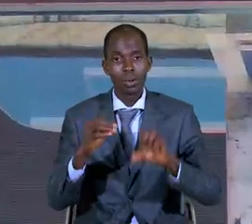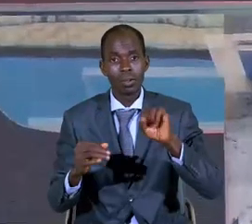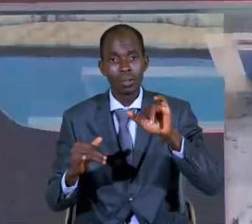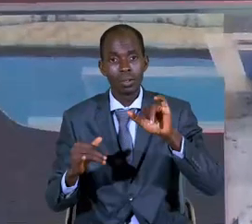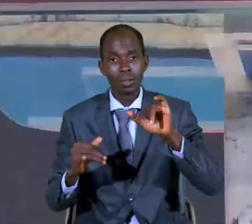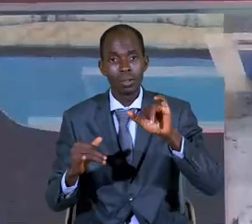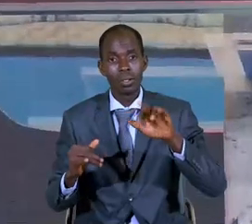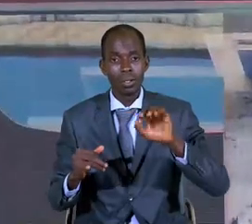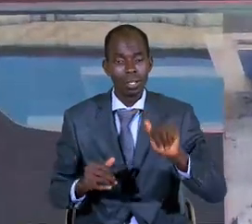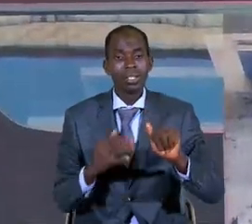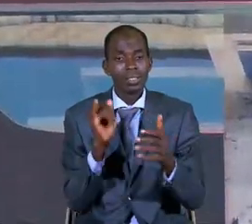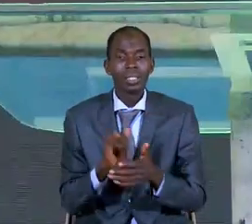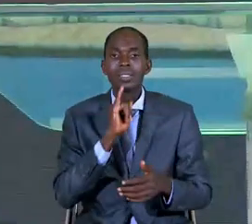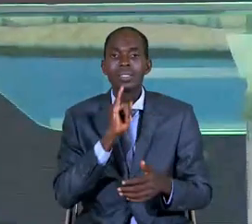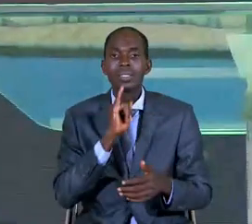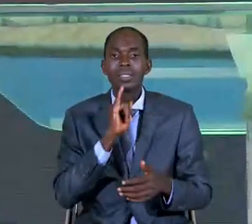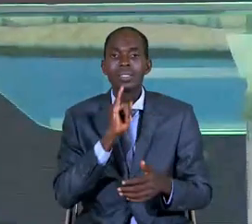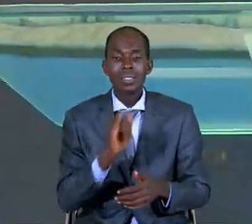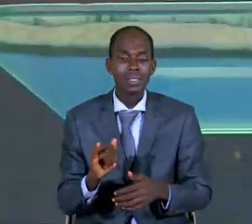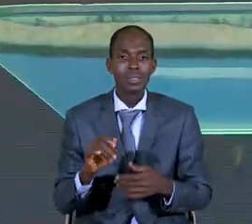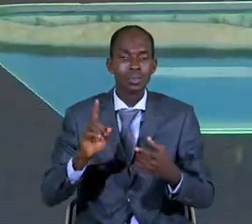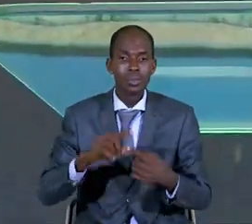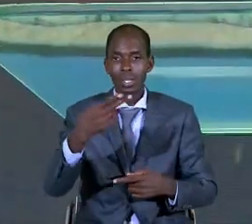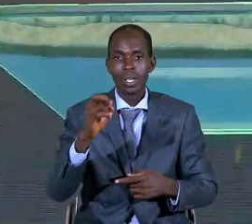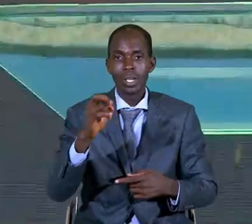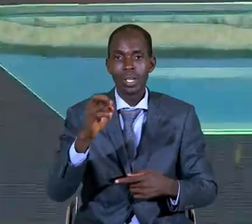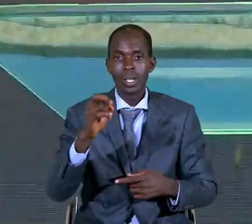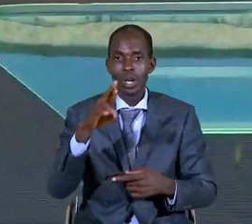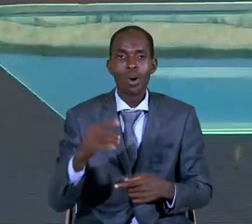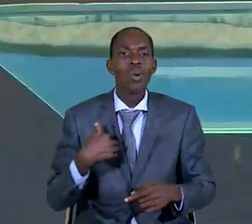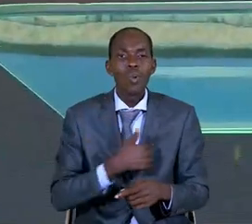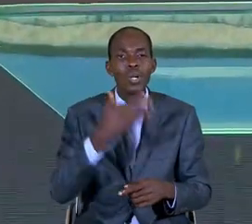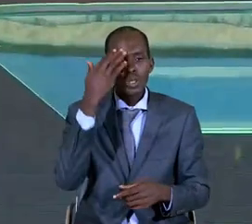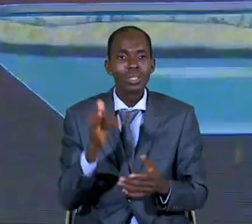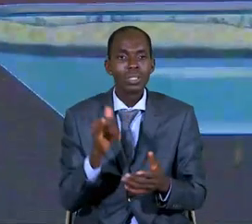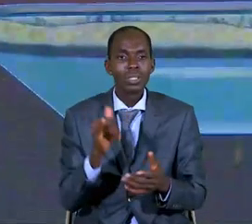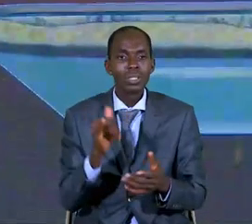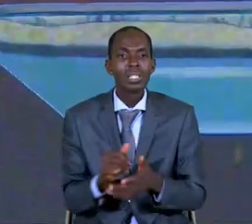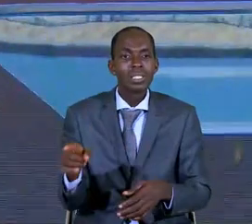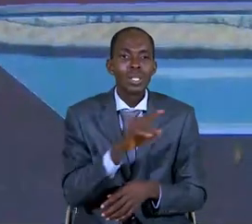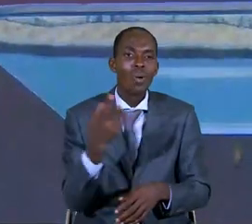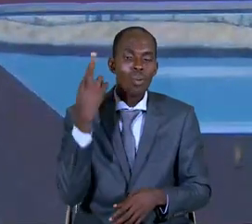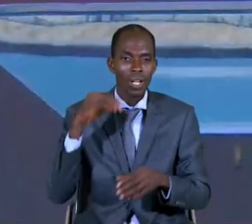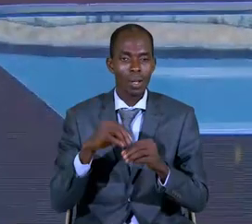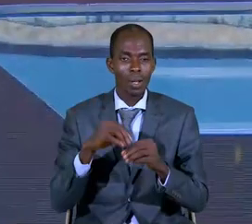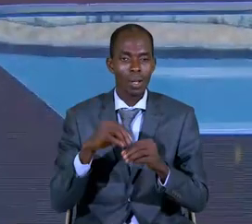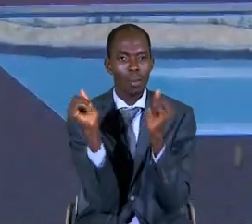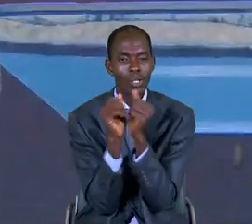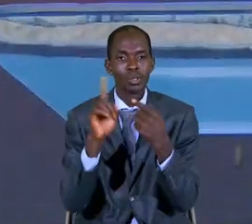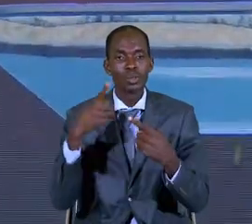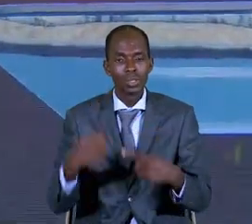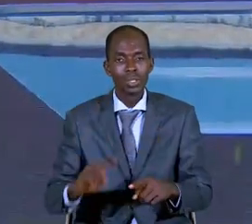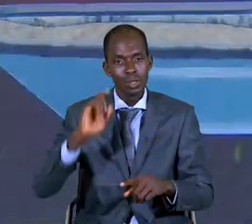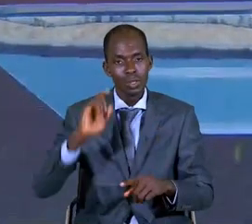Chaldeans, that's Nebuchadnezzar, and then to Herod. We know they were in bondage to the government of Rome, even